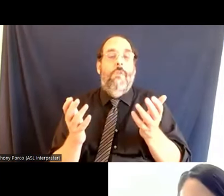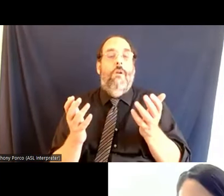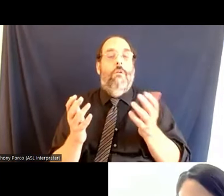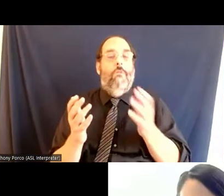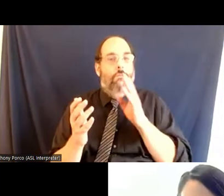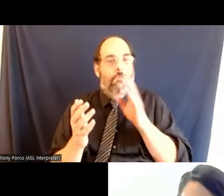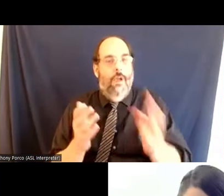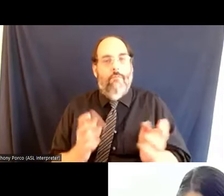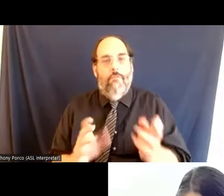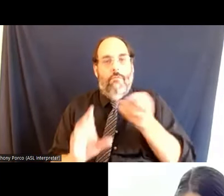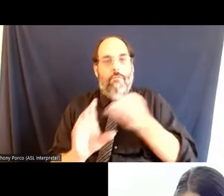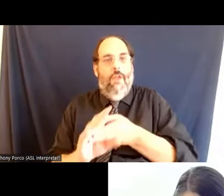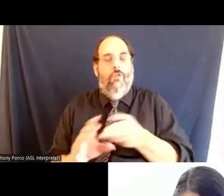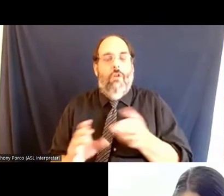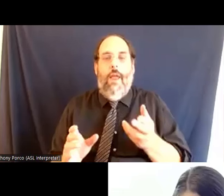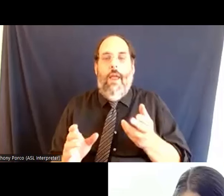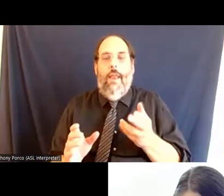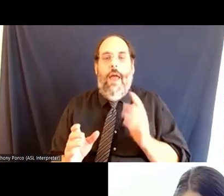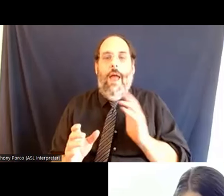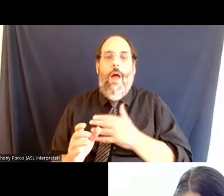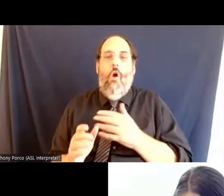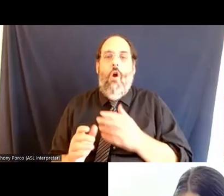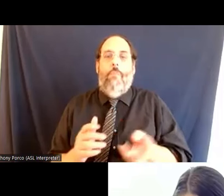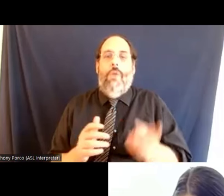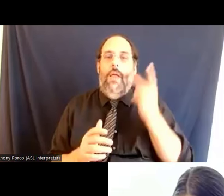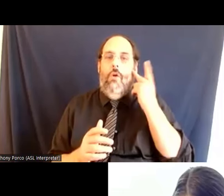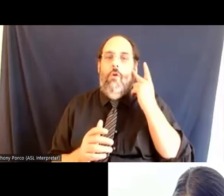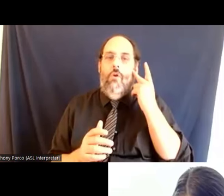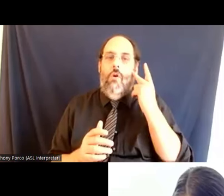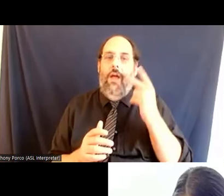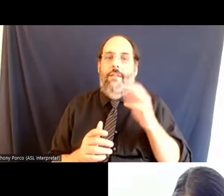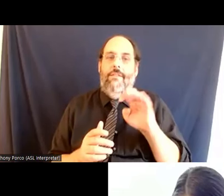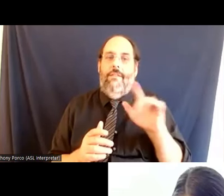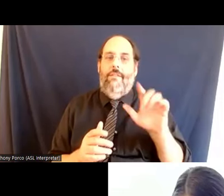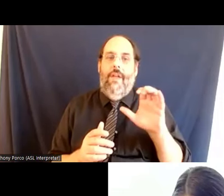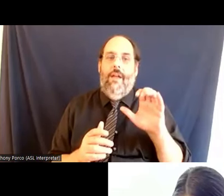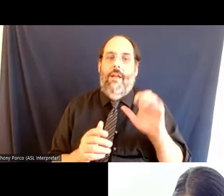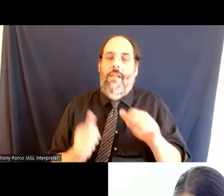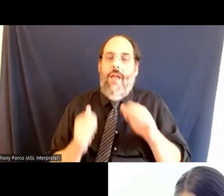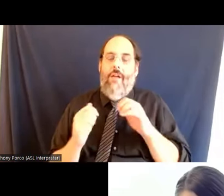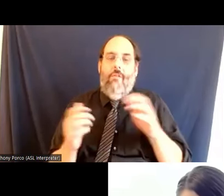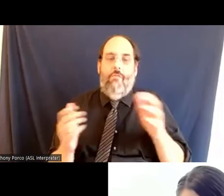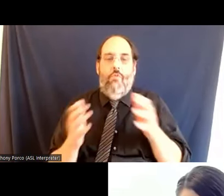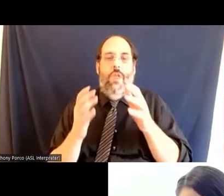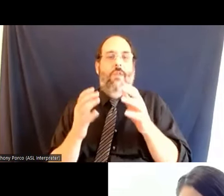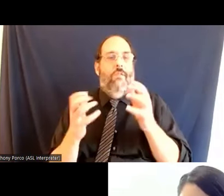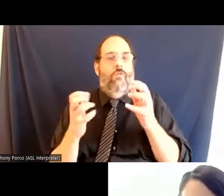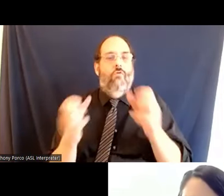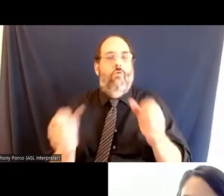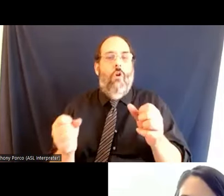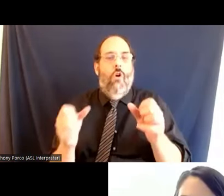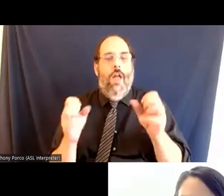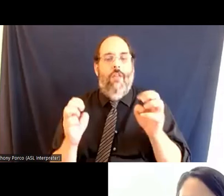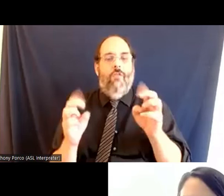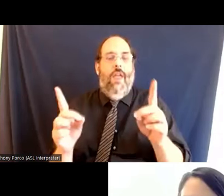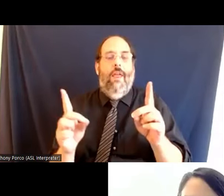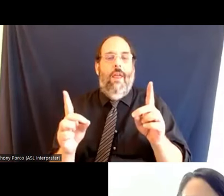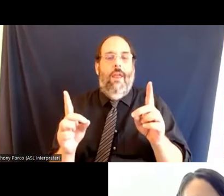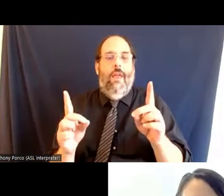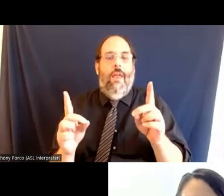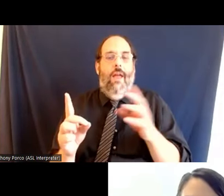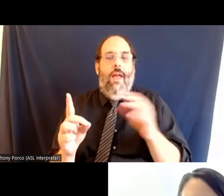direct participation in our political and civic life to mobilize a strong, educated,